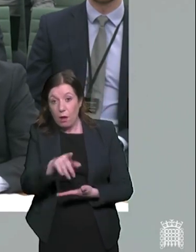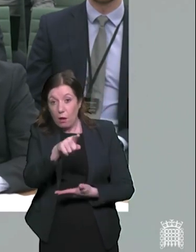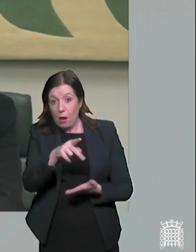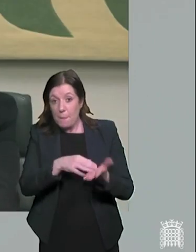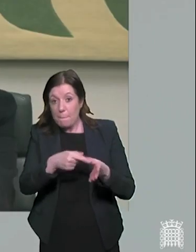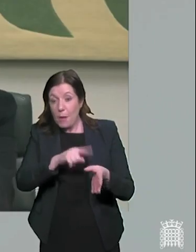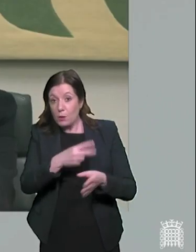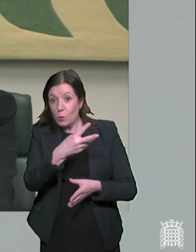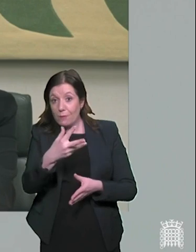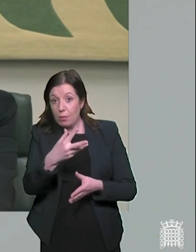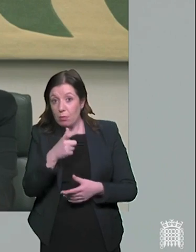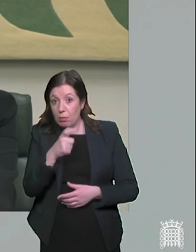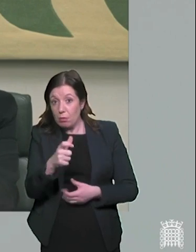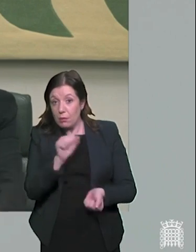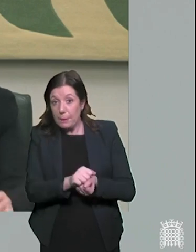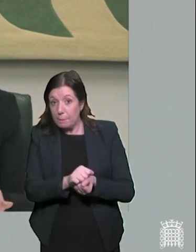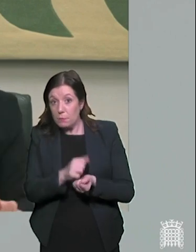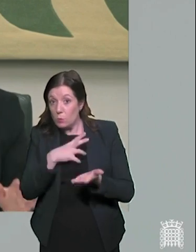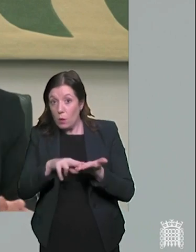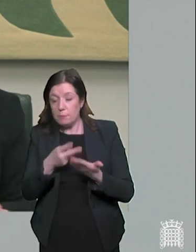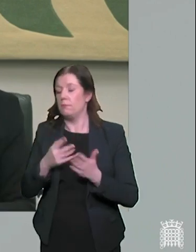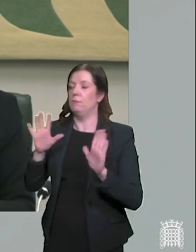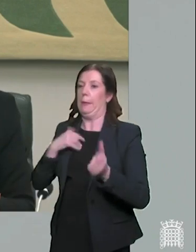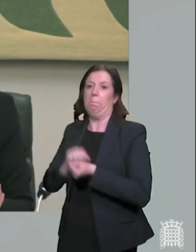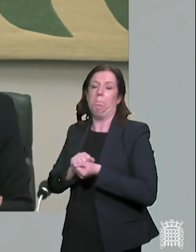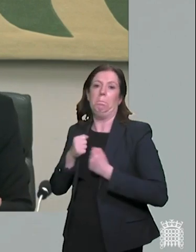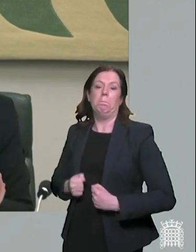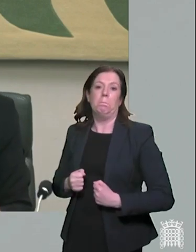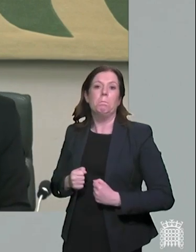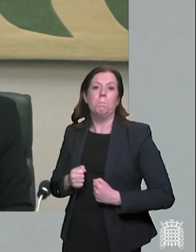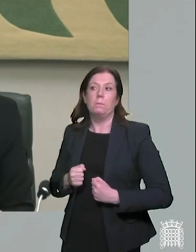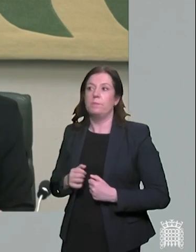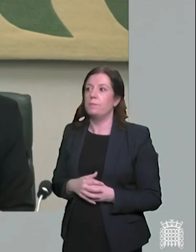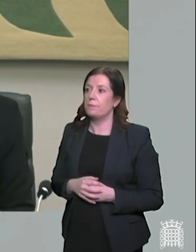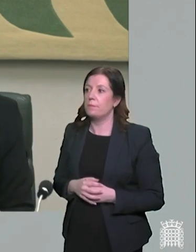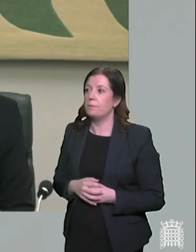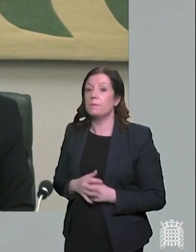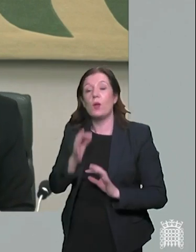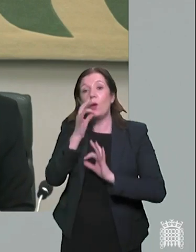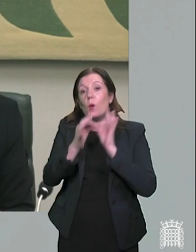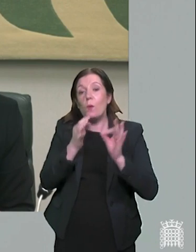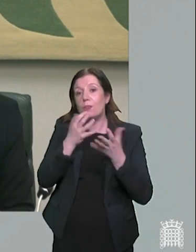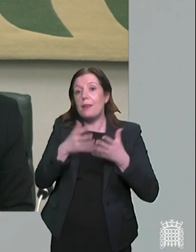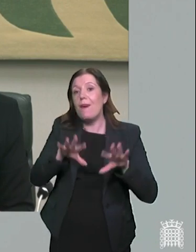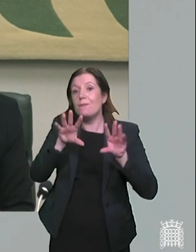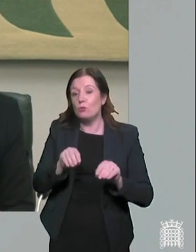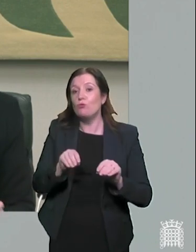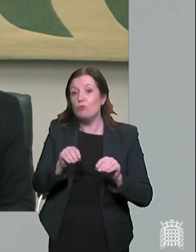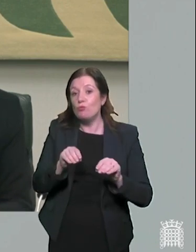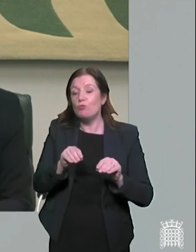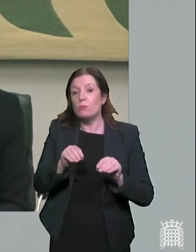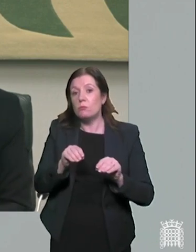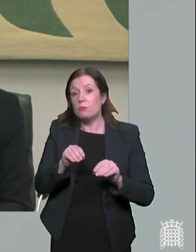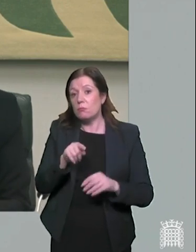that point, and you don't wish to make a correction of the record. Thank you. That concludes our questions. Are there